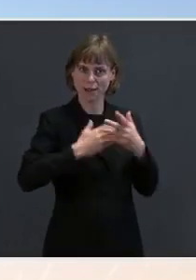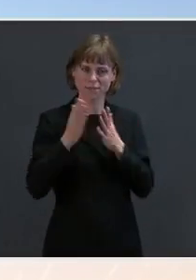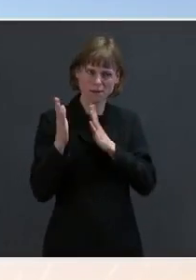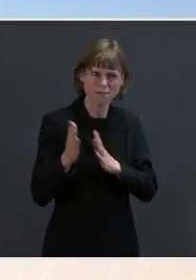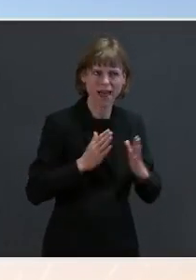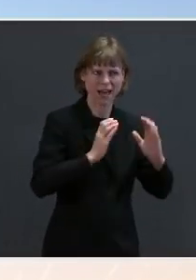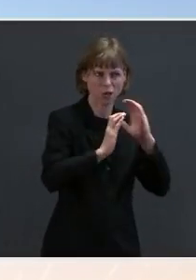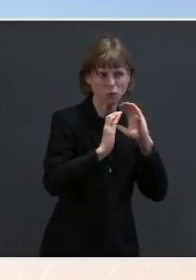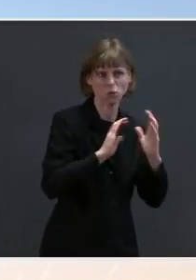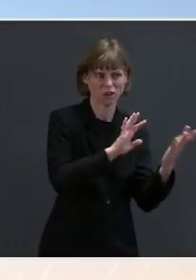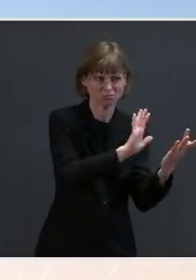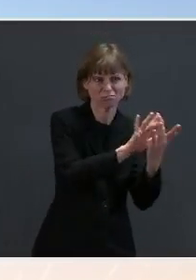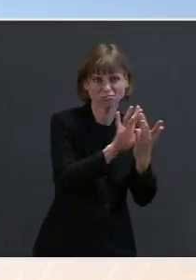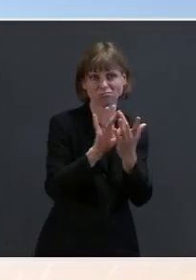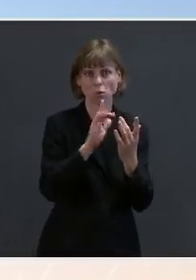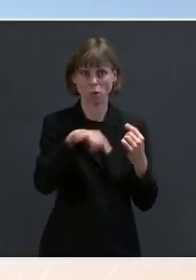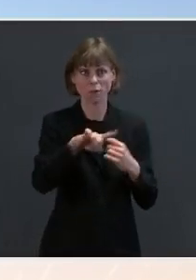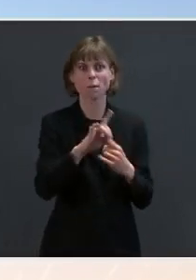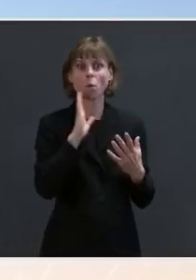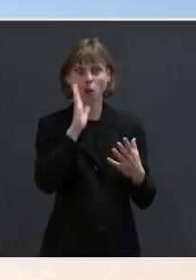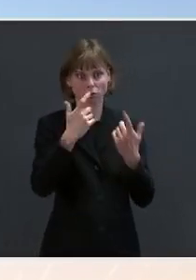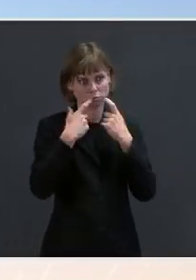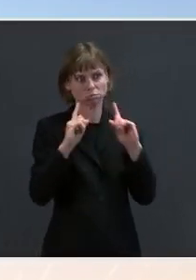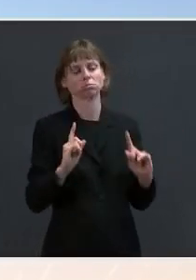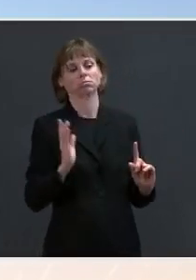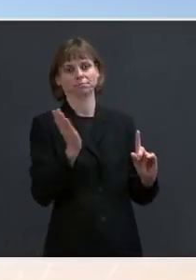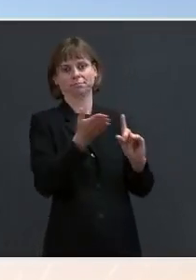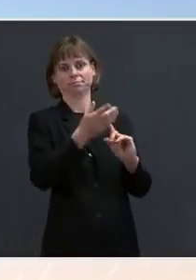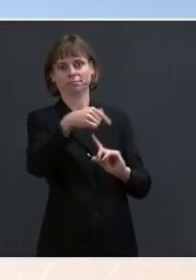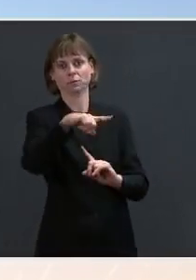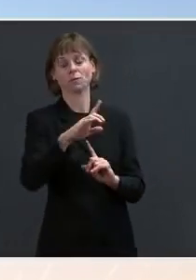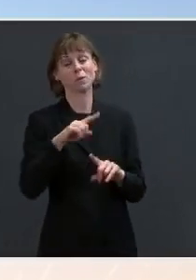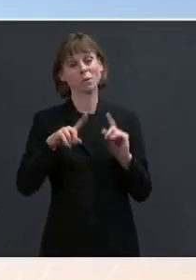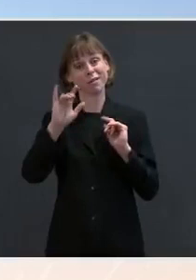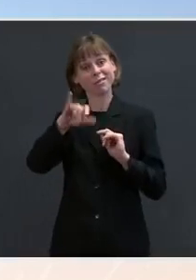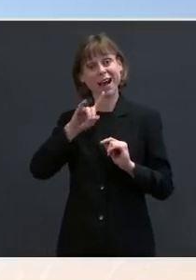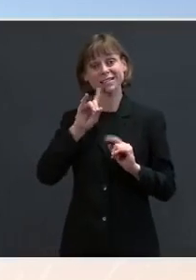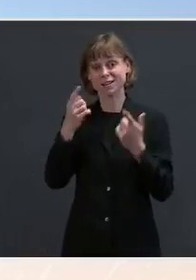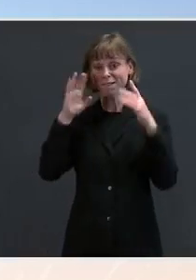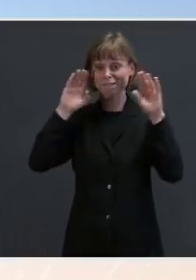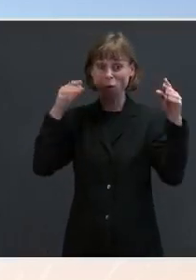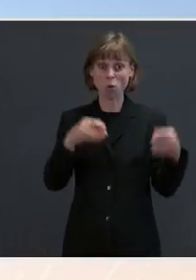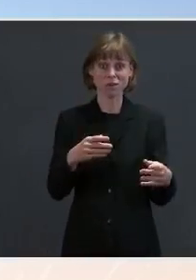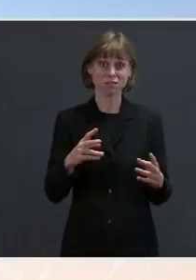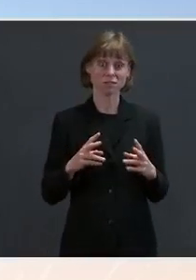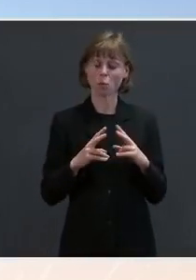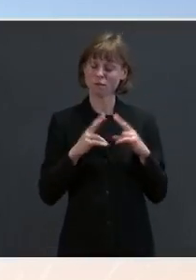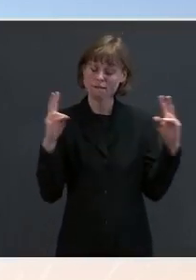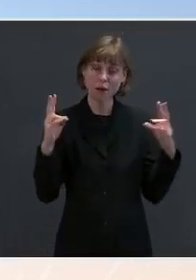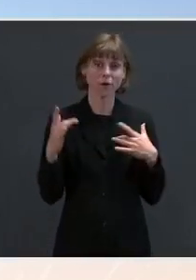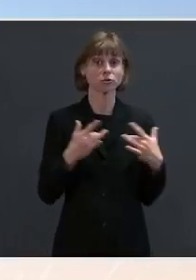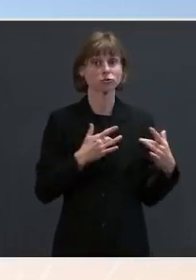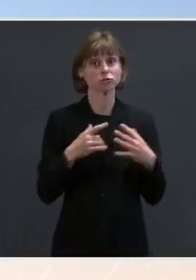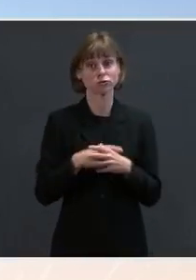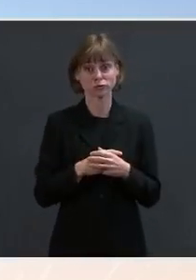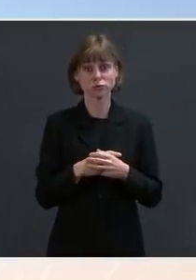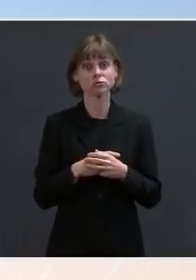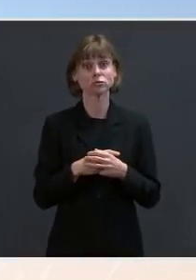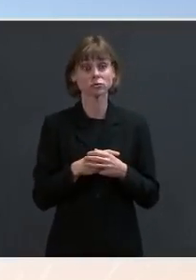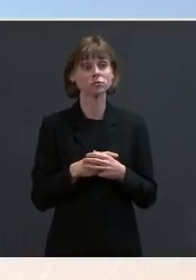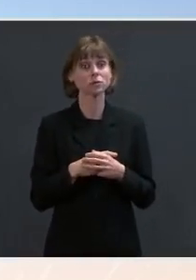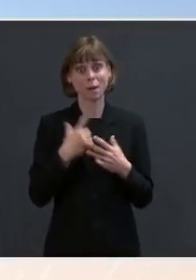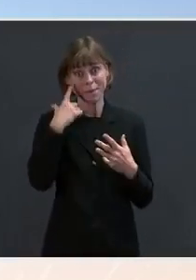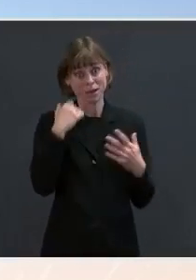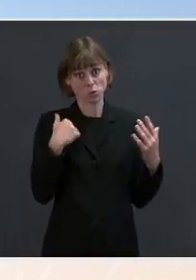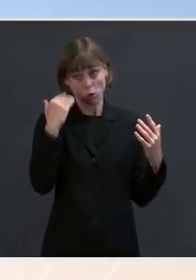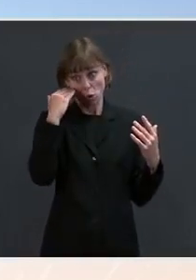plan outreach that is going to be effective. But this will be a focus. We are, of course, concerned because we know we will reach a